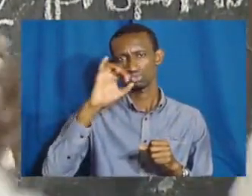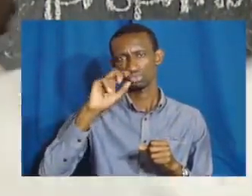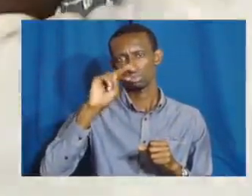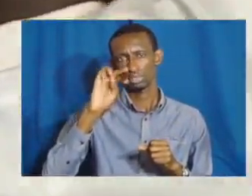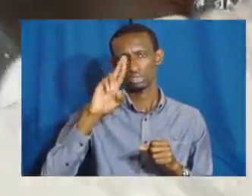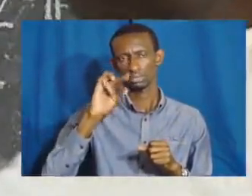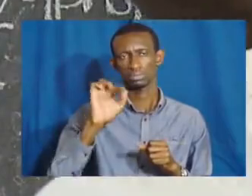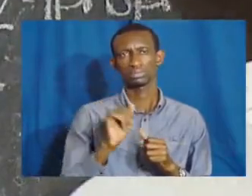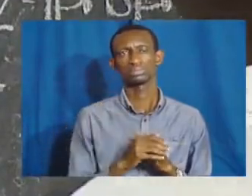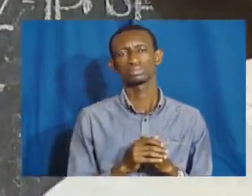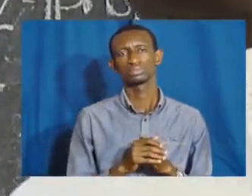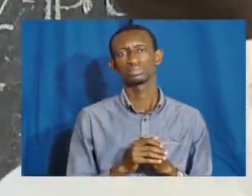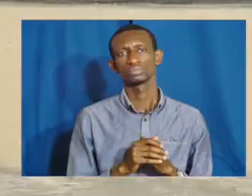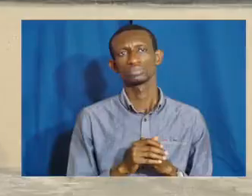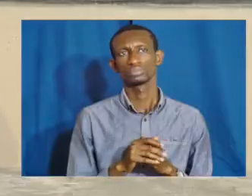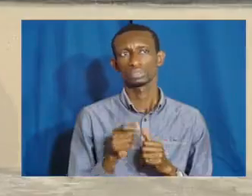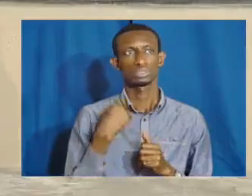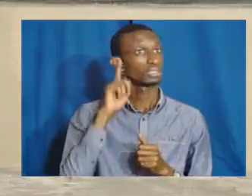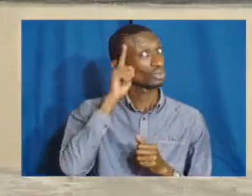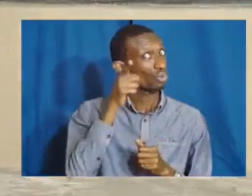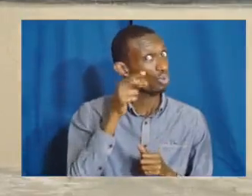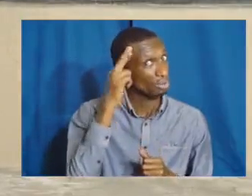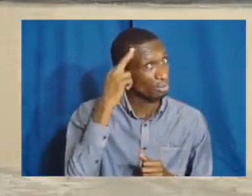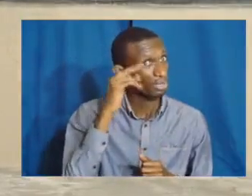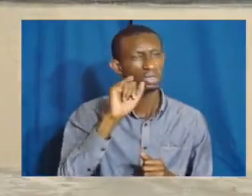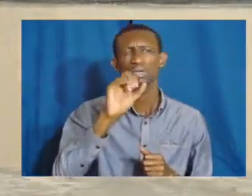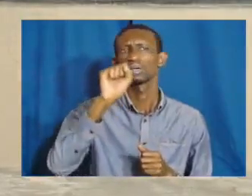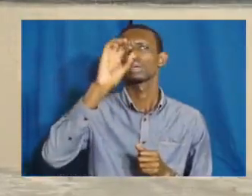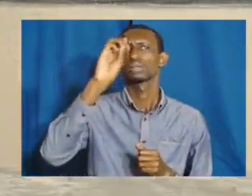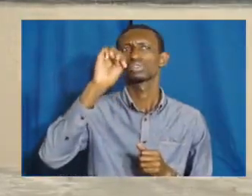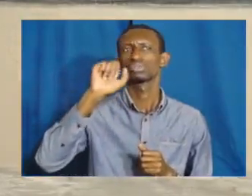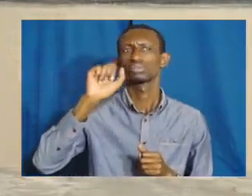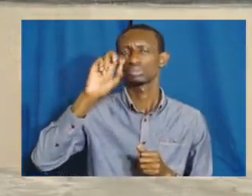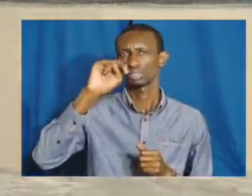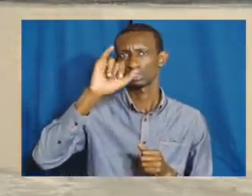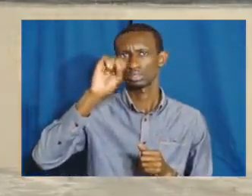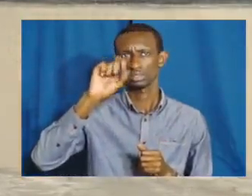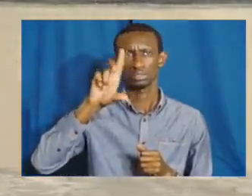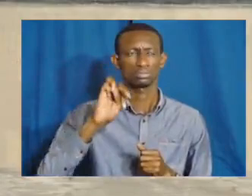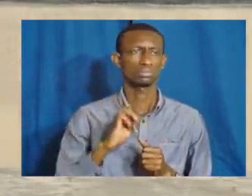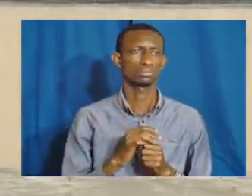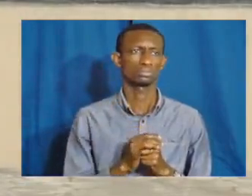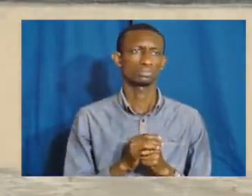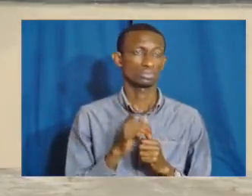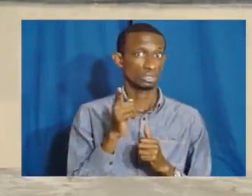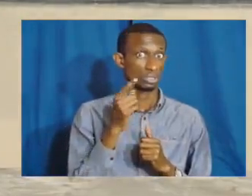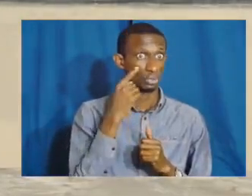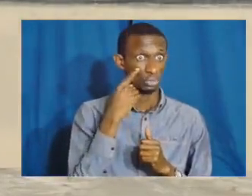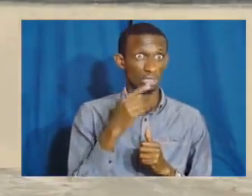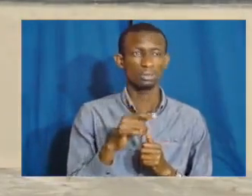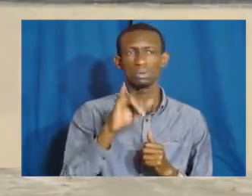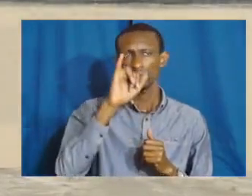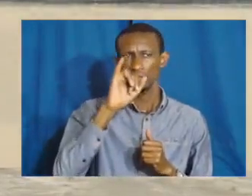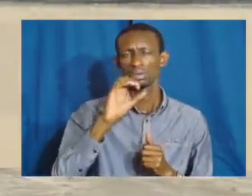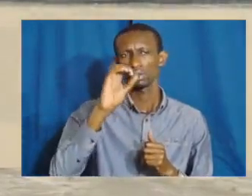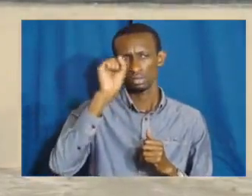which is isomerism. I hope you still remember what we mean by the isomerism. But we are just looking at the isomerism